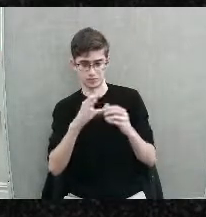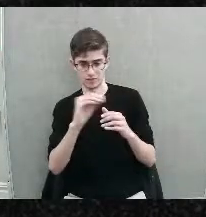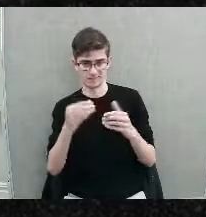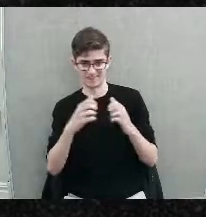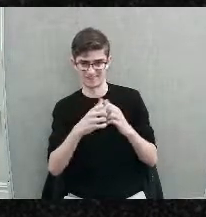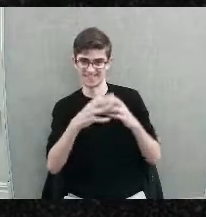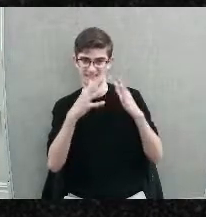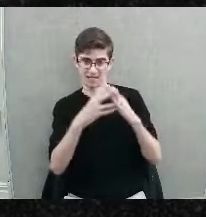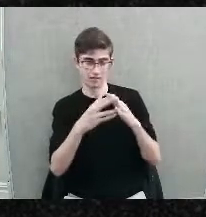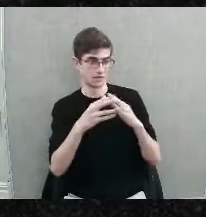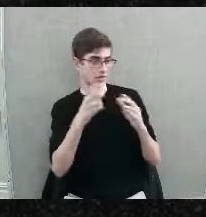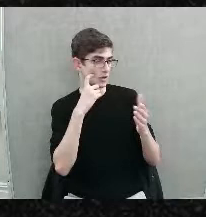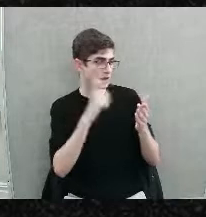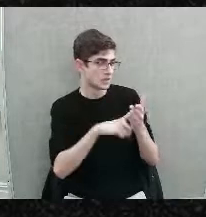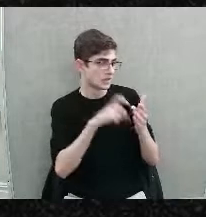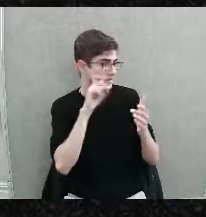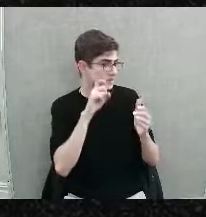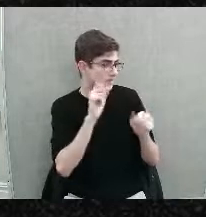their labor